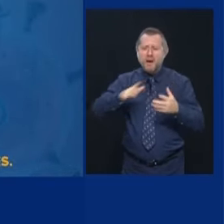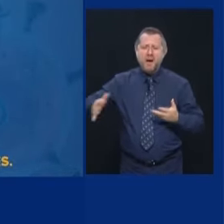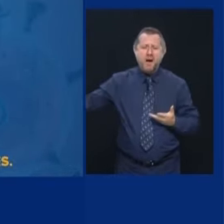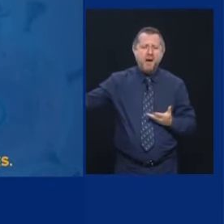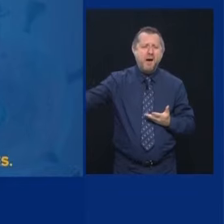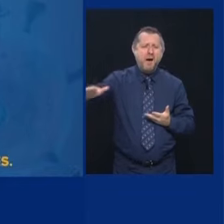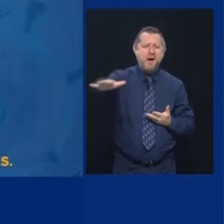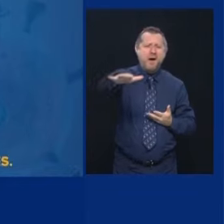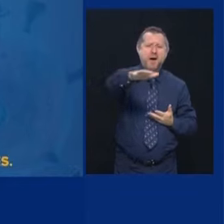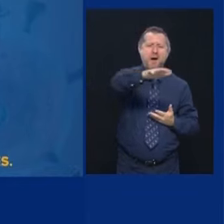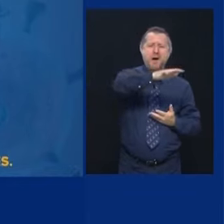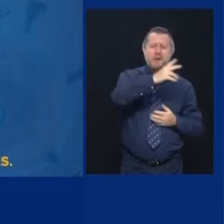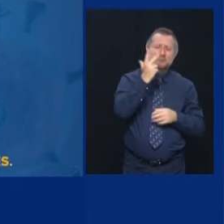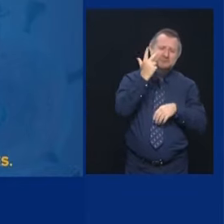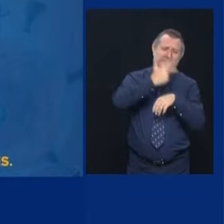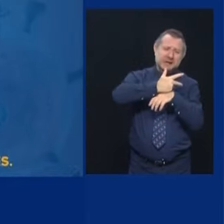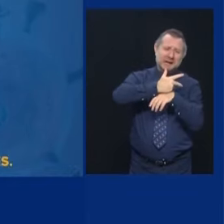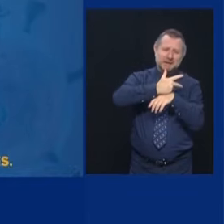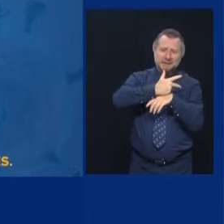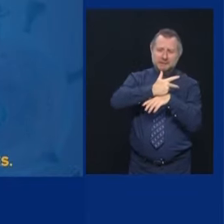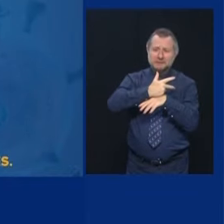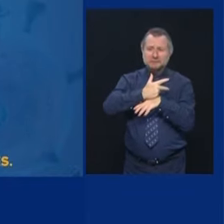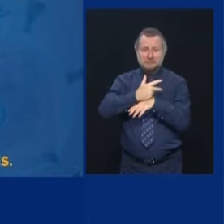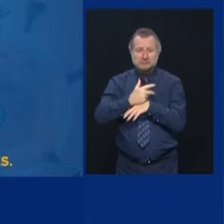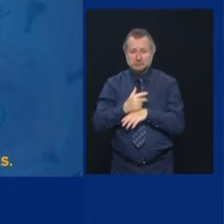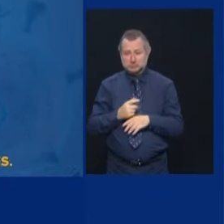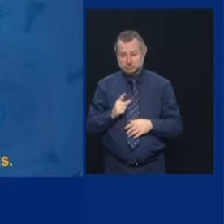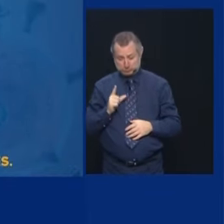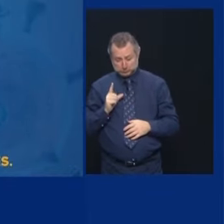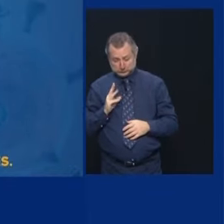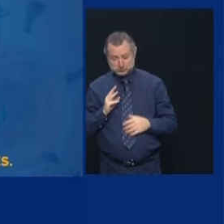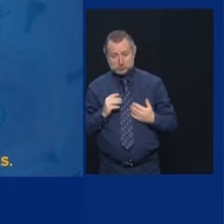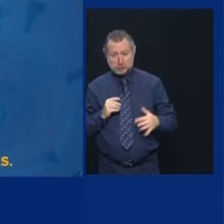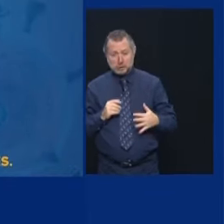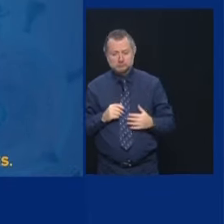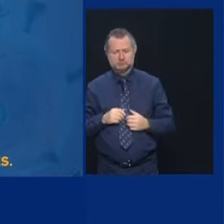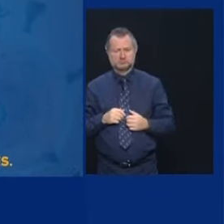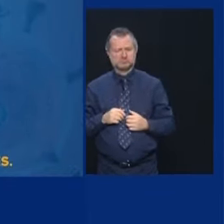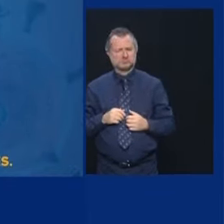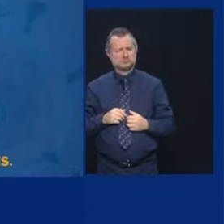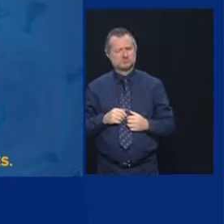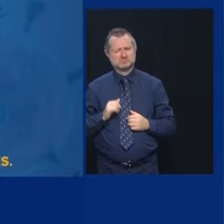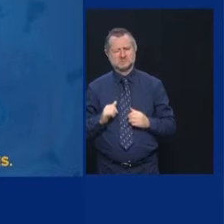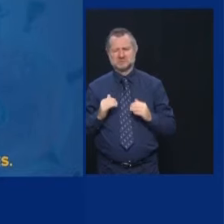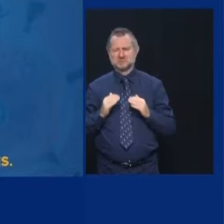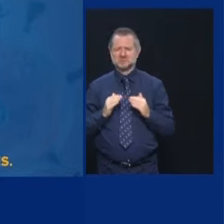3 days is what? Is